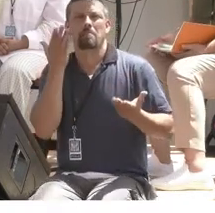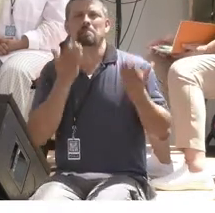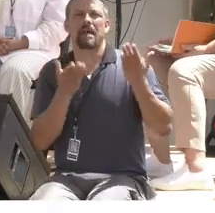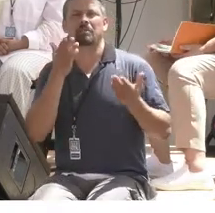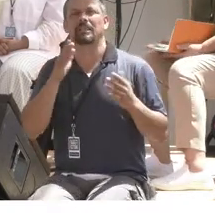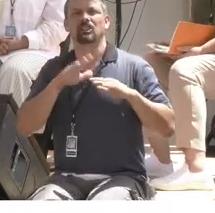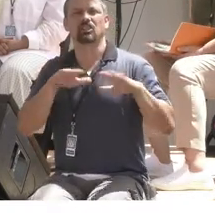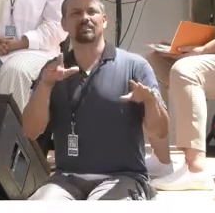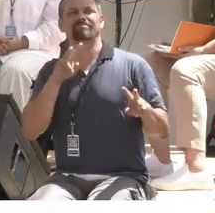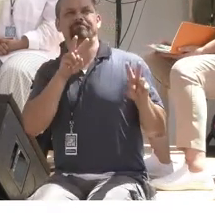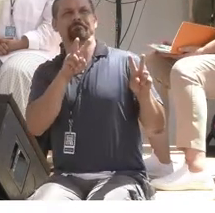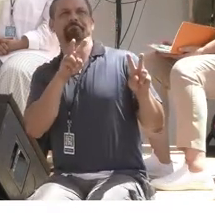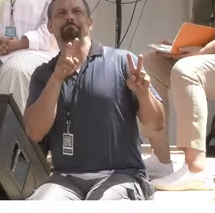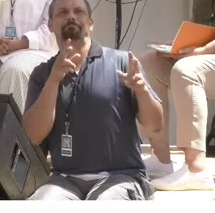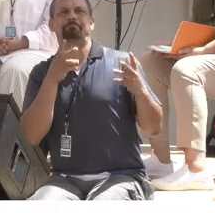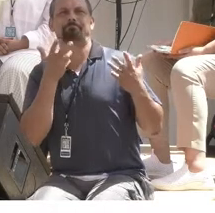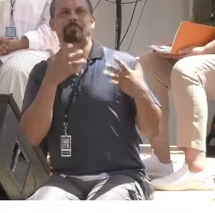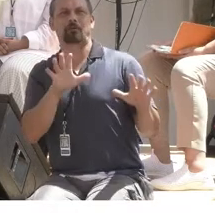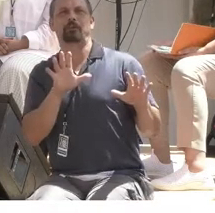And how do you address